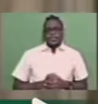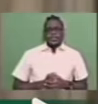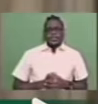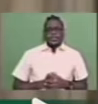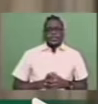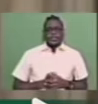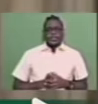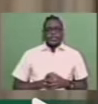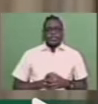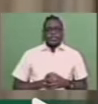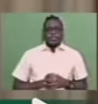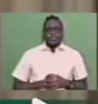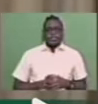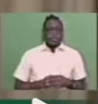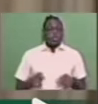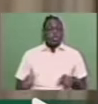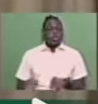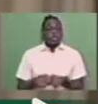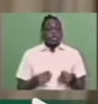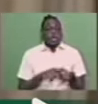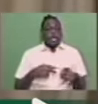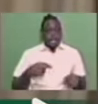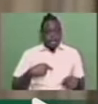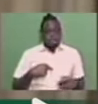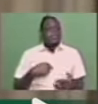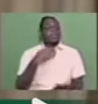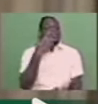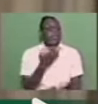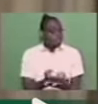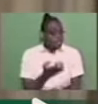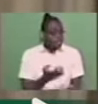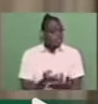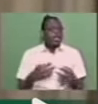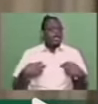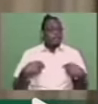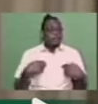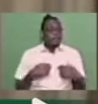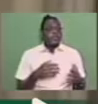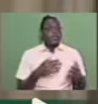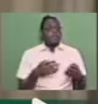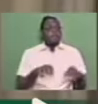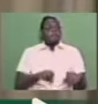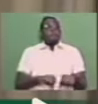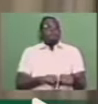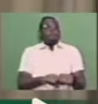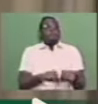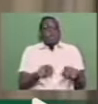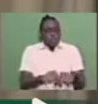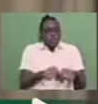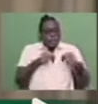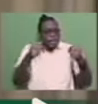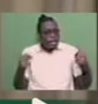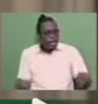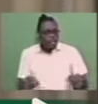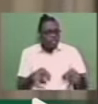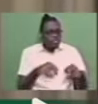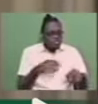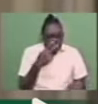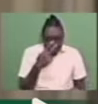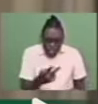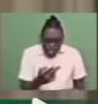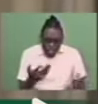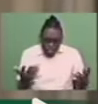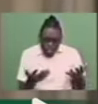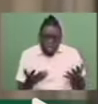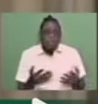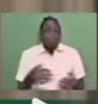Anecdotal evidence, however, as carried in newspapers, in the media, whether print or electronic, suggests that an additional number of persons have